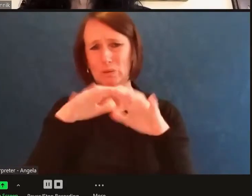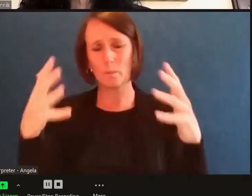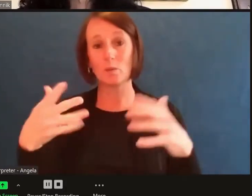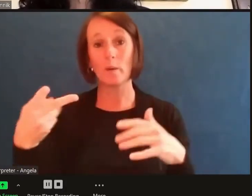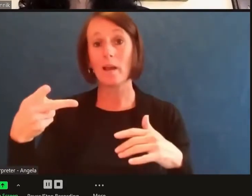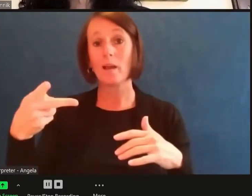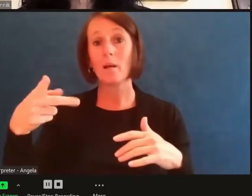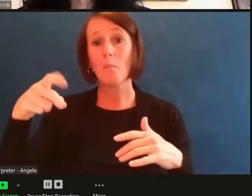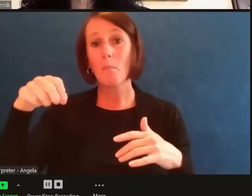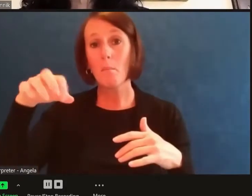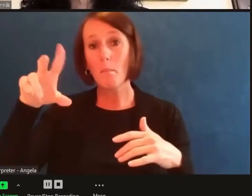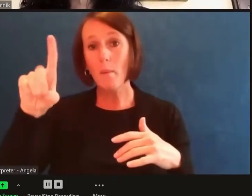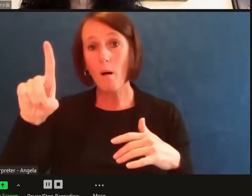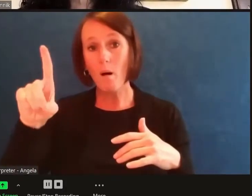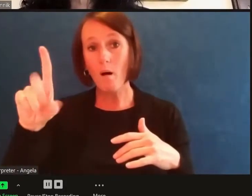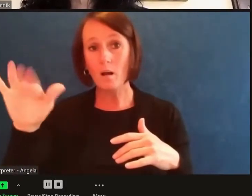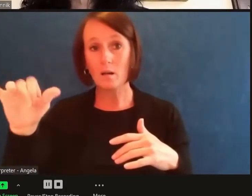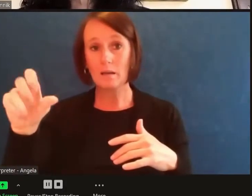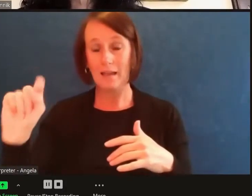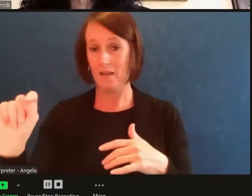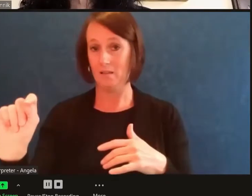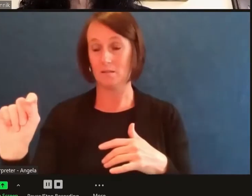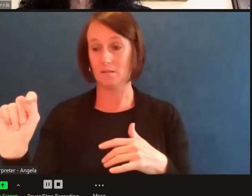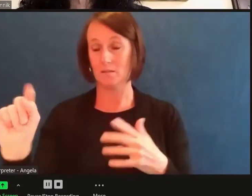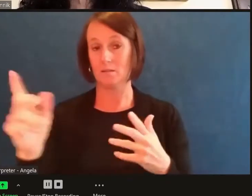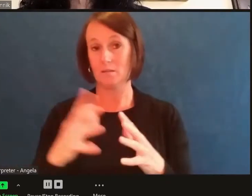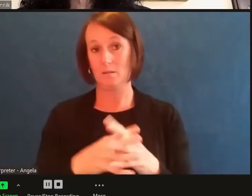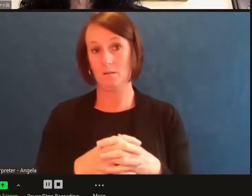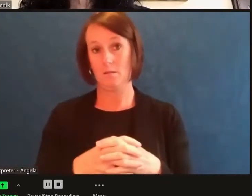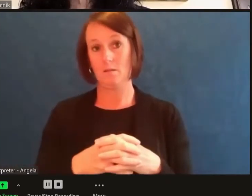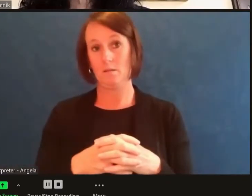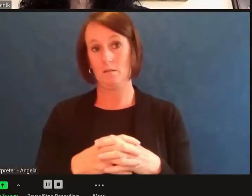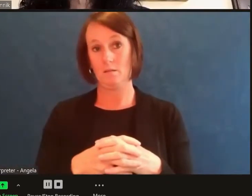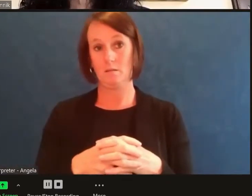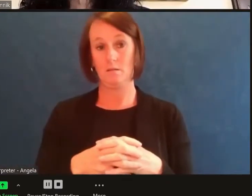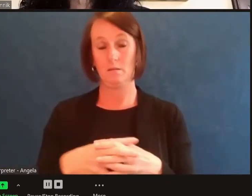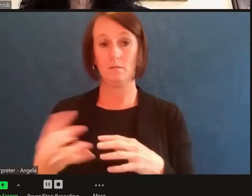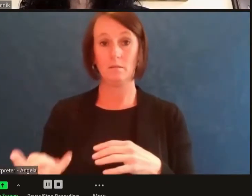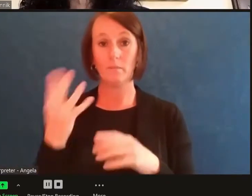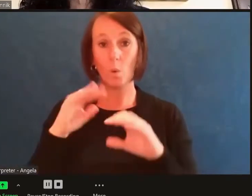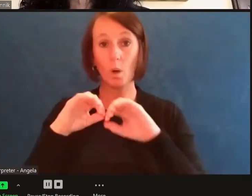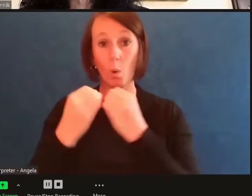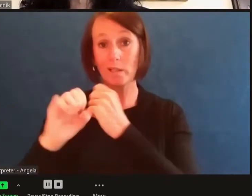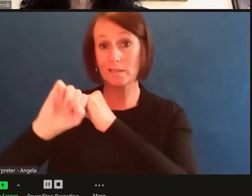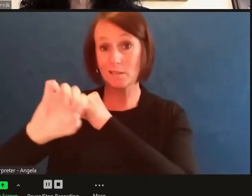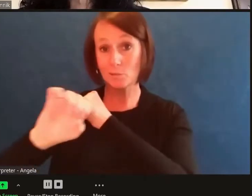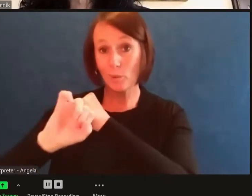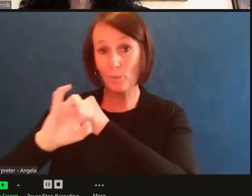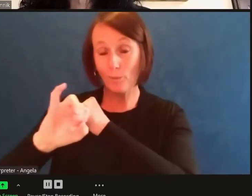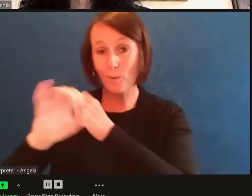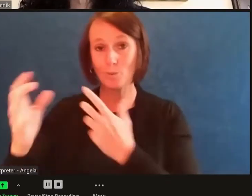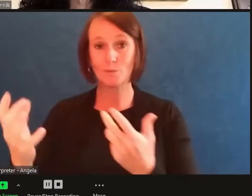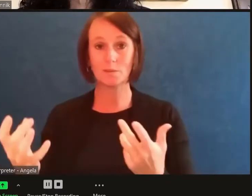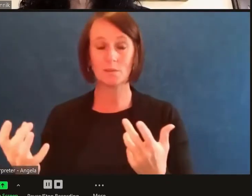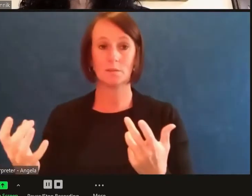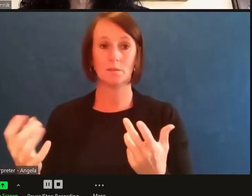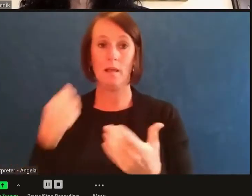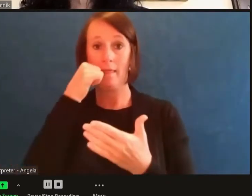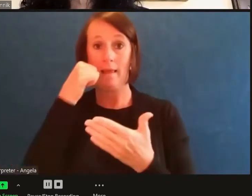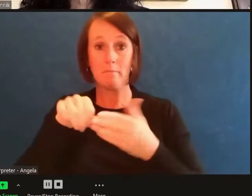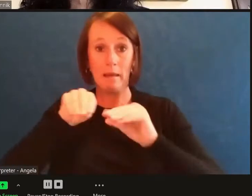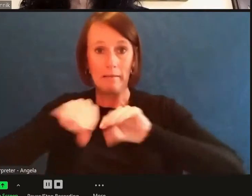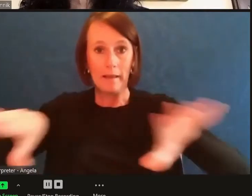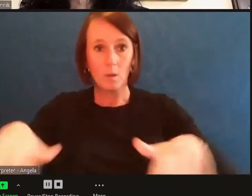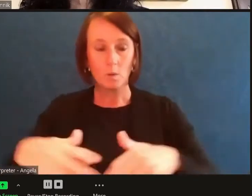Hurley, wonderful interviewer, Steve Hurley. 4 different organizations promoted it in mail-out blasts, and we did a deal